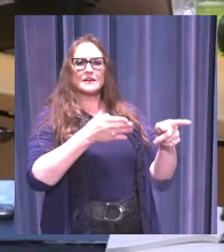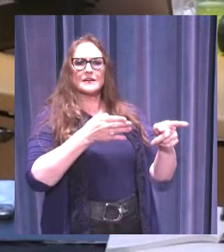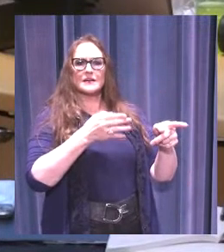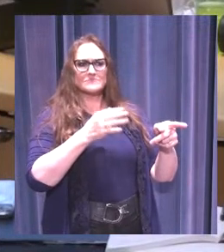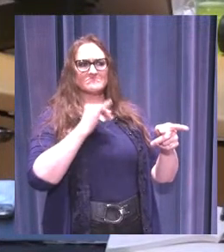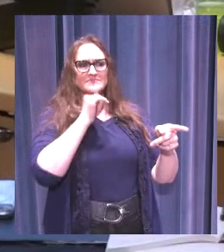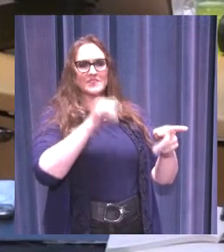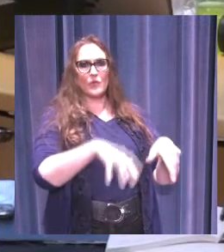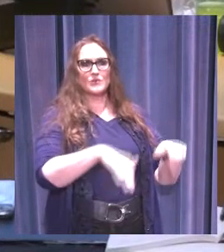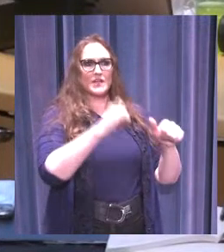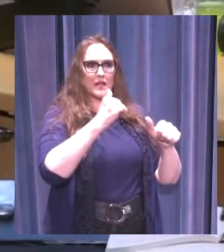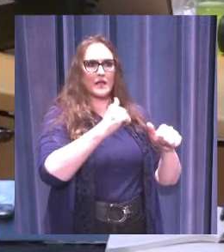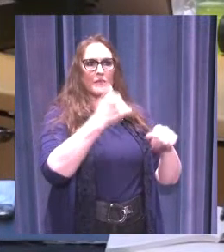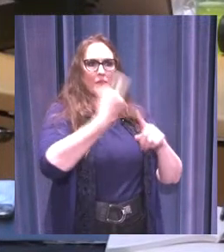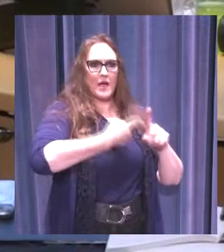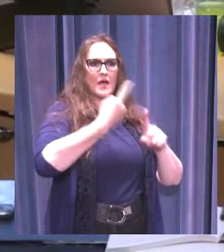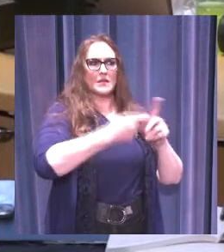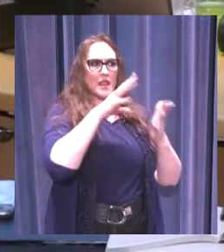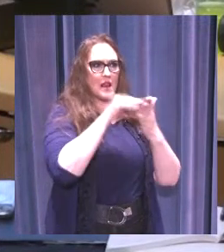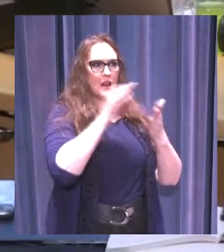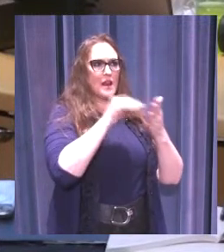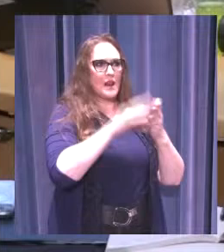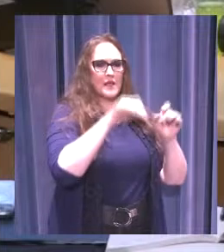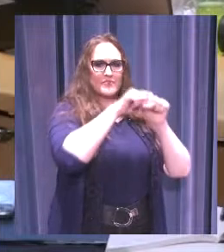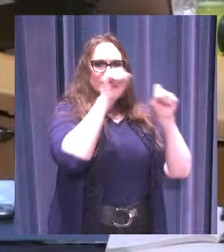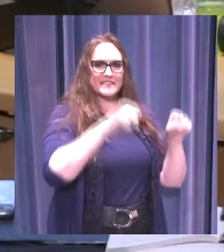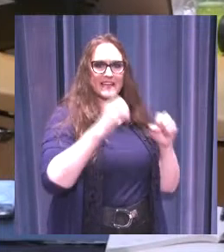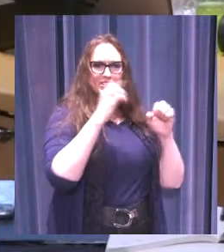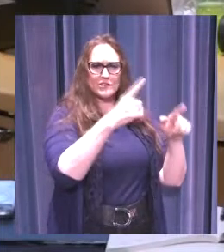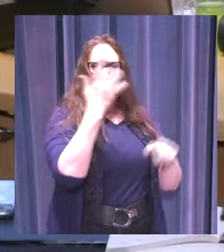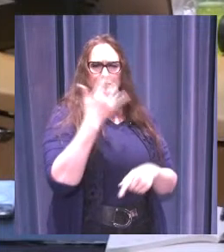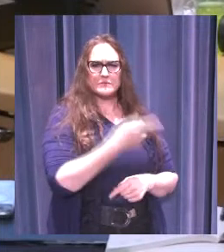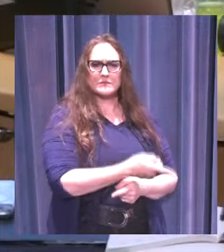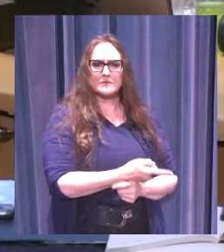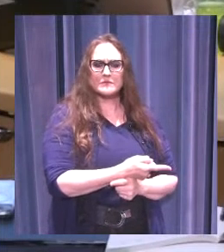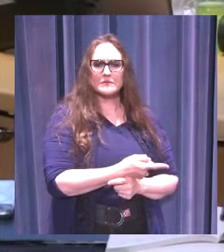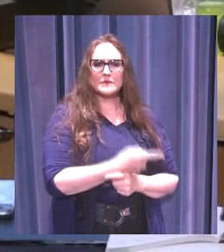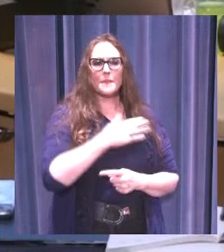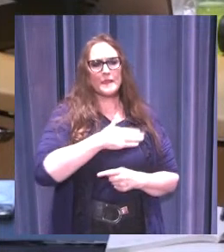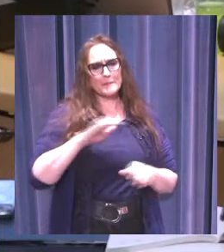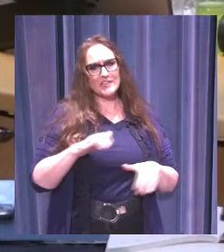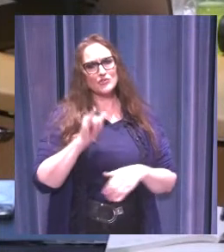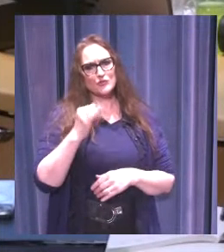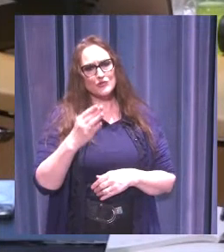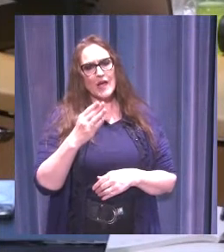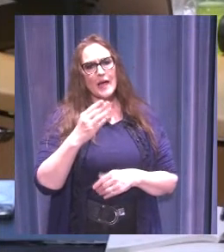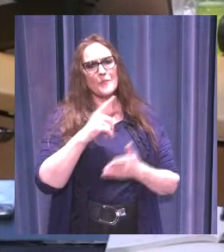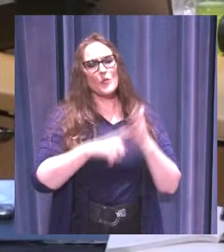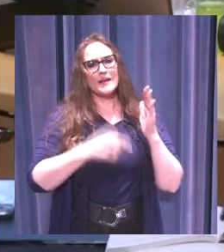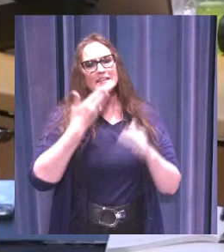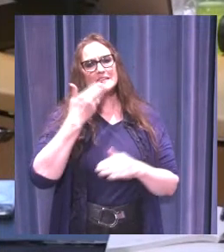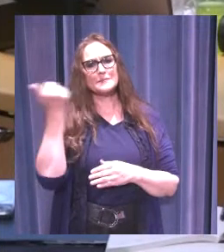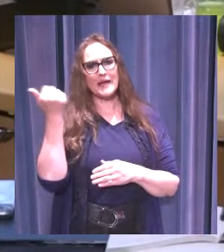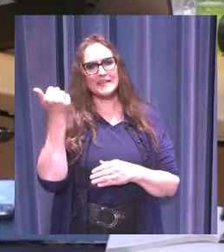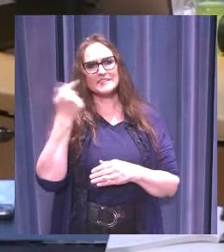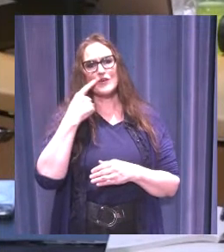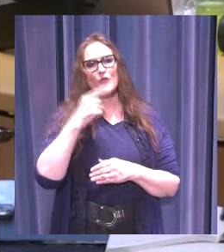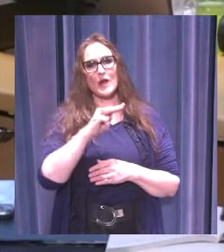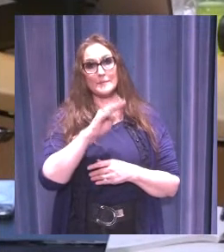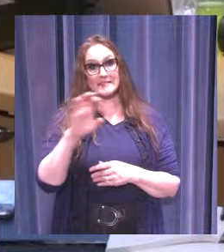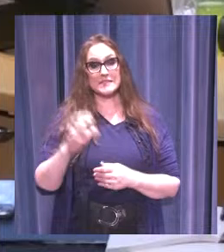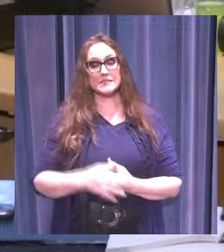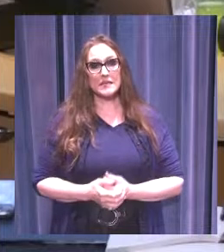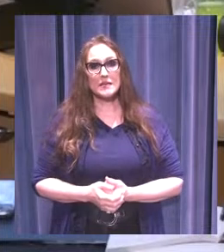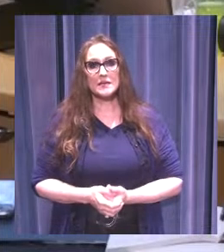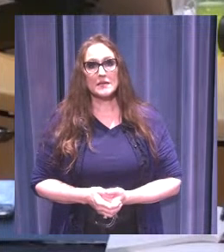that will take months to learn the system of education? Please do your job and what is best for